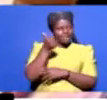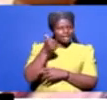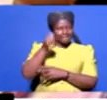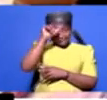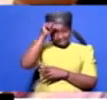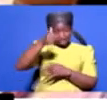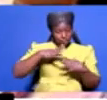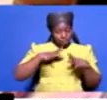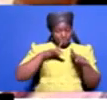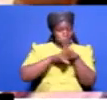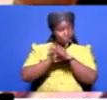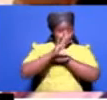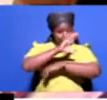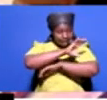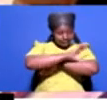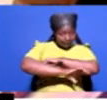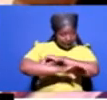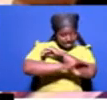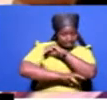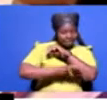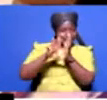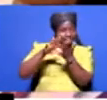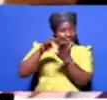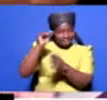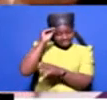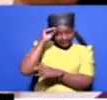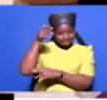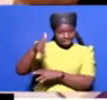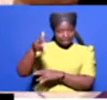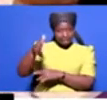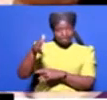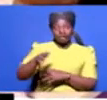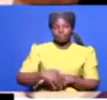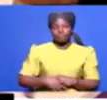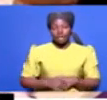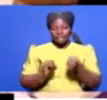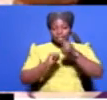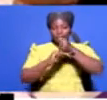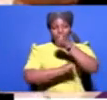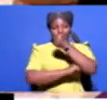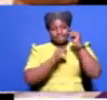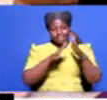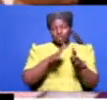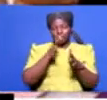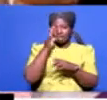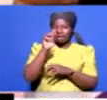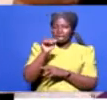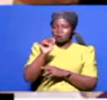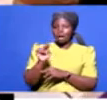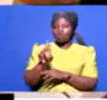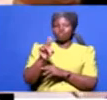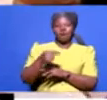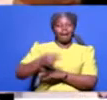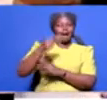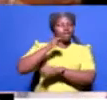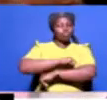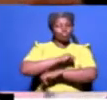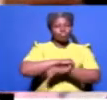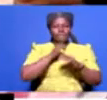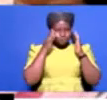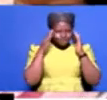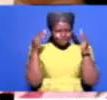country were chaperoned into greatness. The founders of Mangu High School were keen on establishing